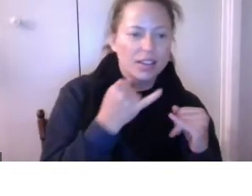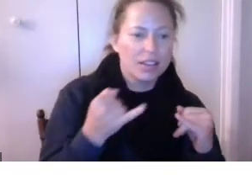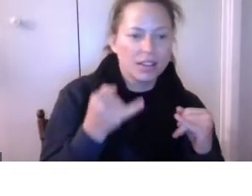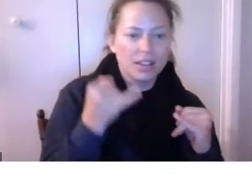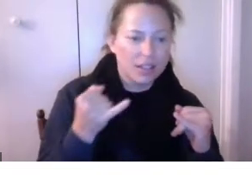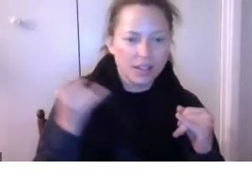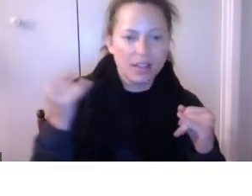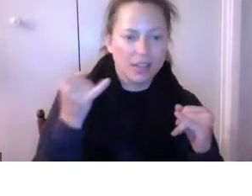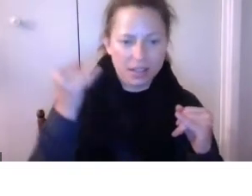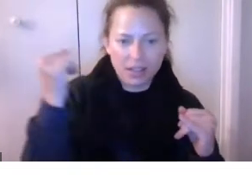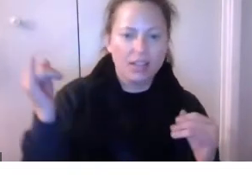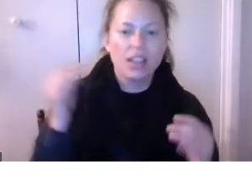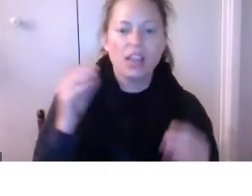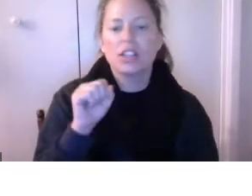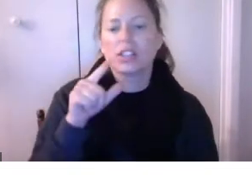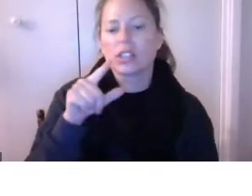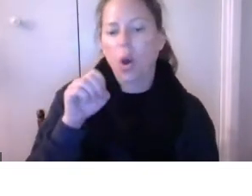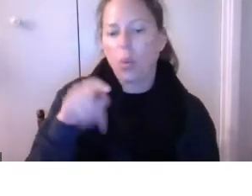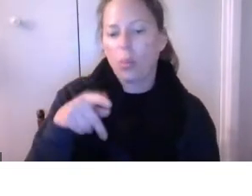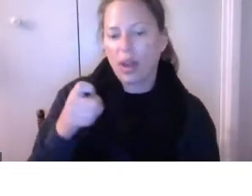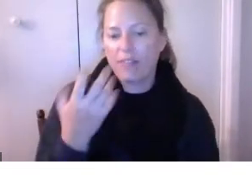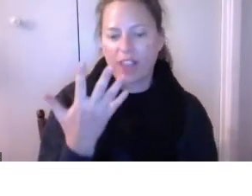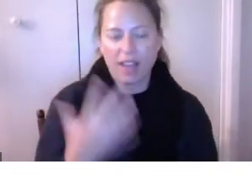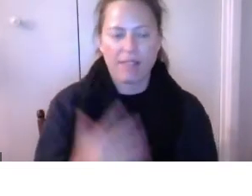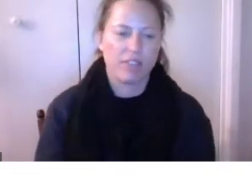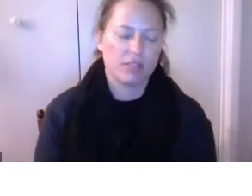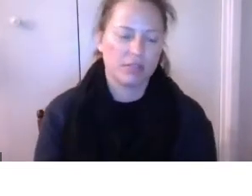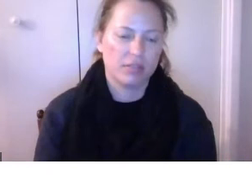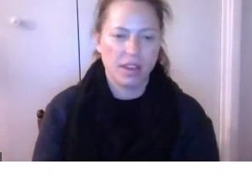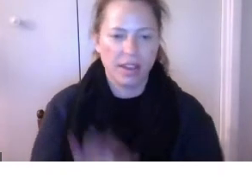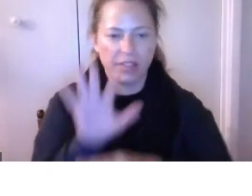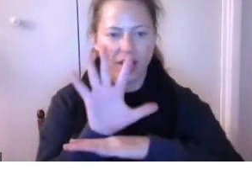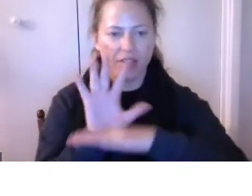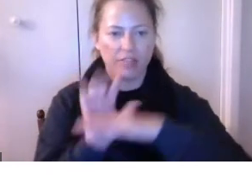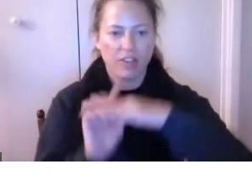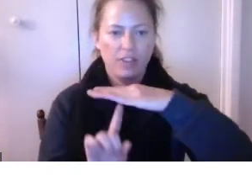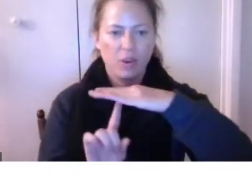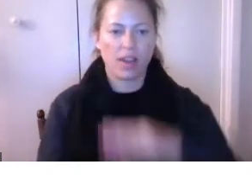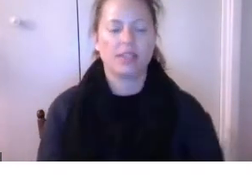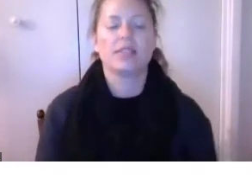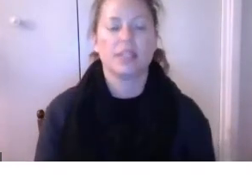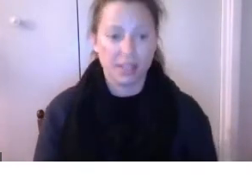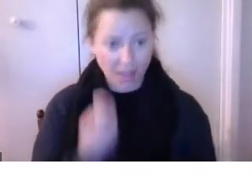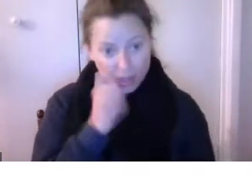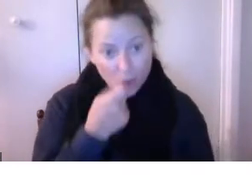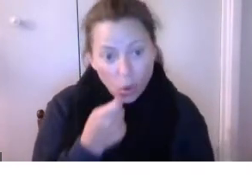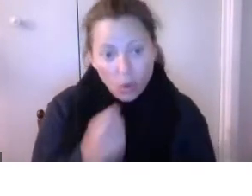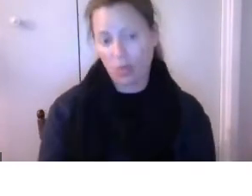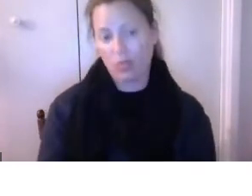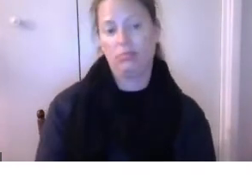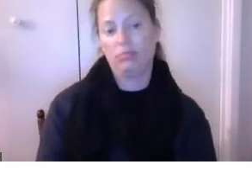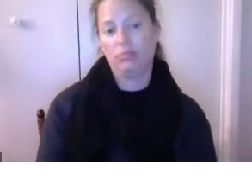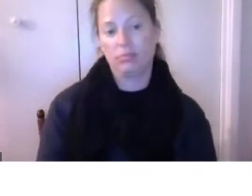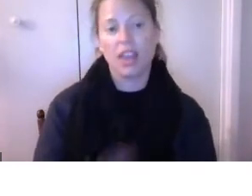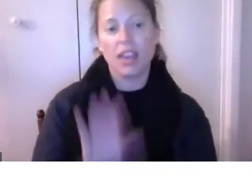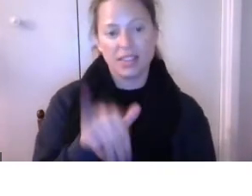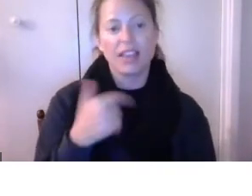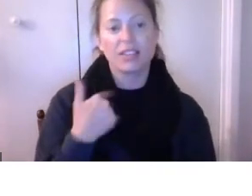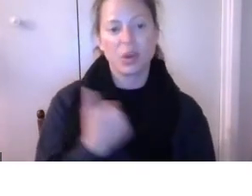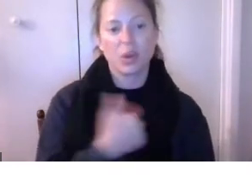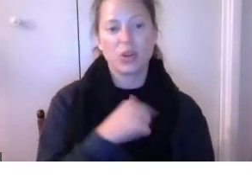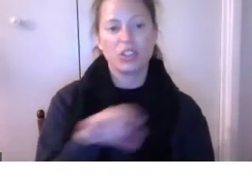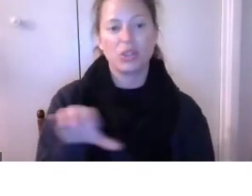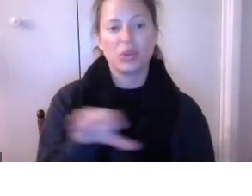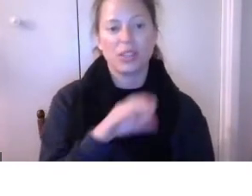of 5 for this instance, okay, for this example. Okay, that's pretty cool. That's what we're going to be